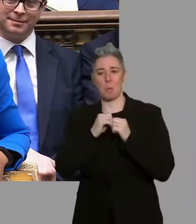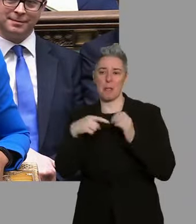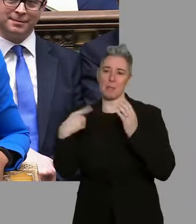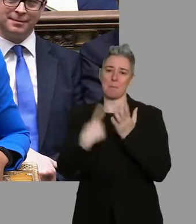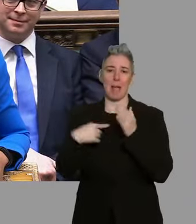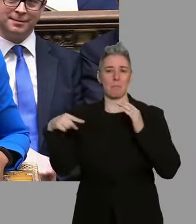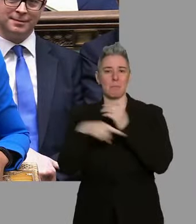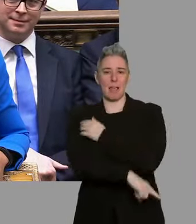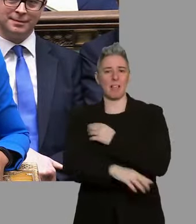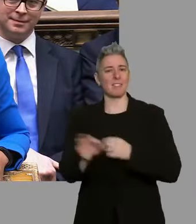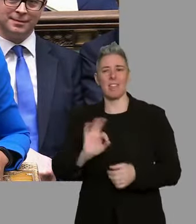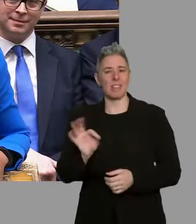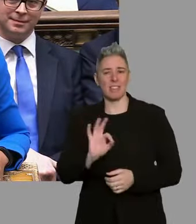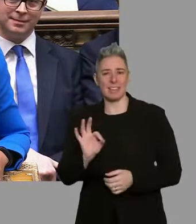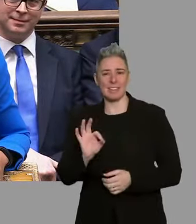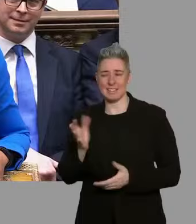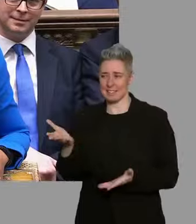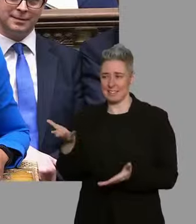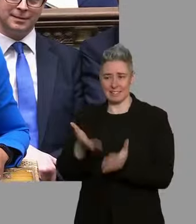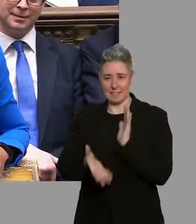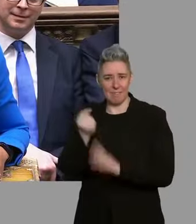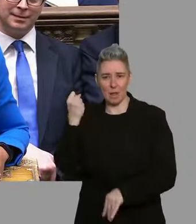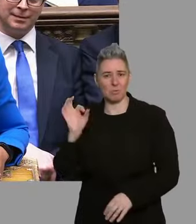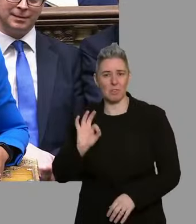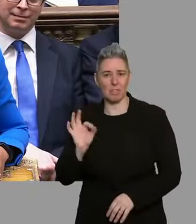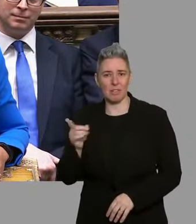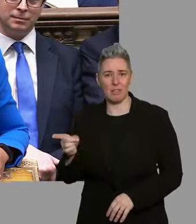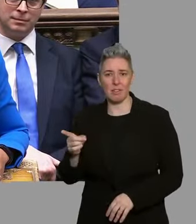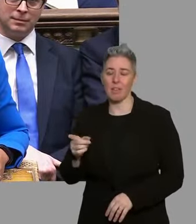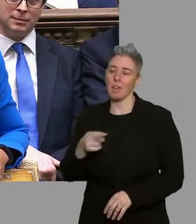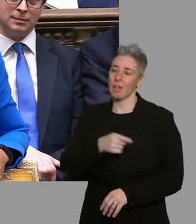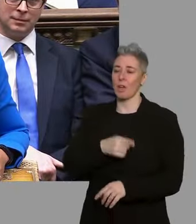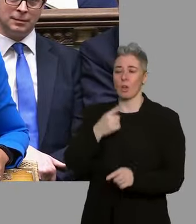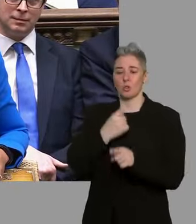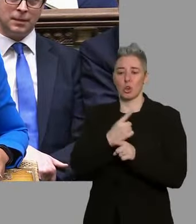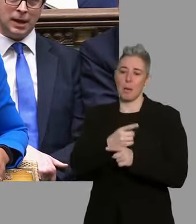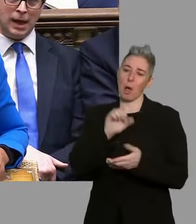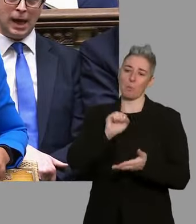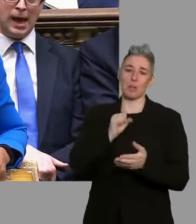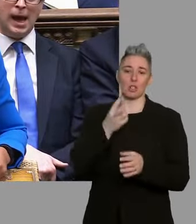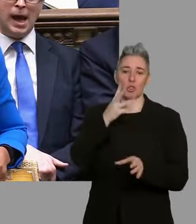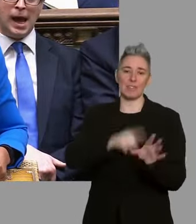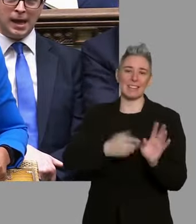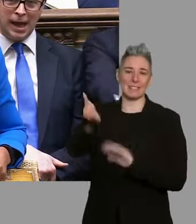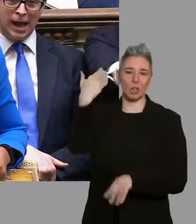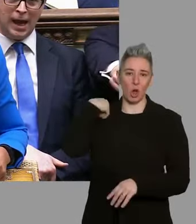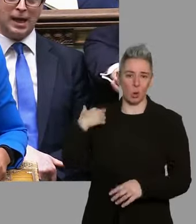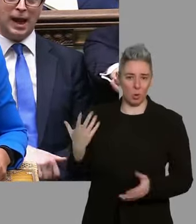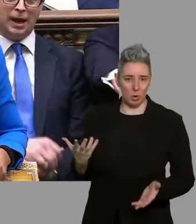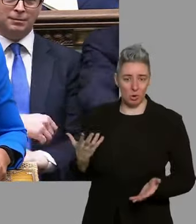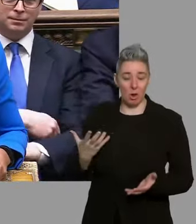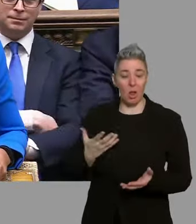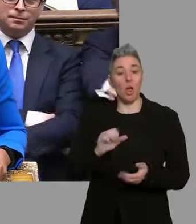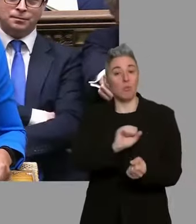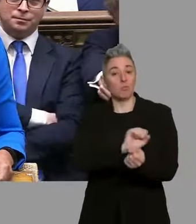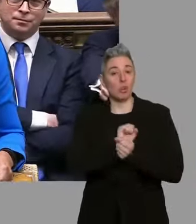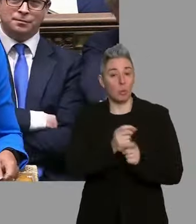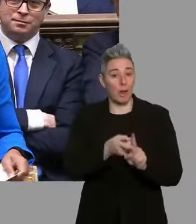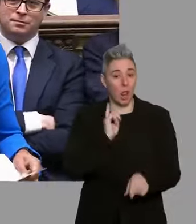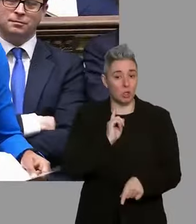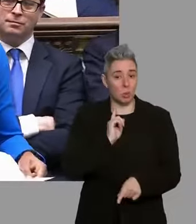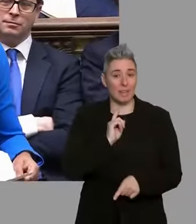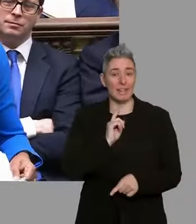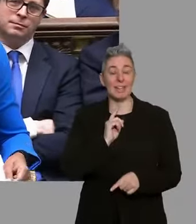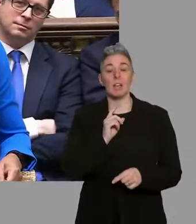about a budget 3 years ago. The borrowing costs last week are at a 27-year high for 30-year gilts.